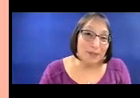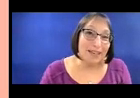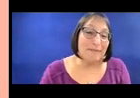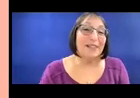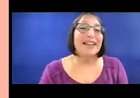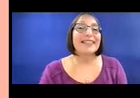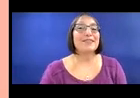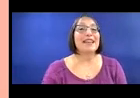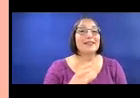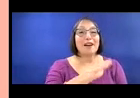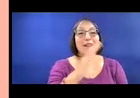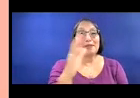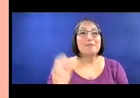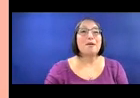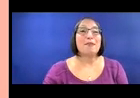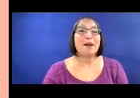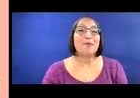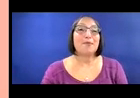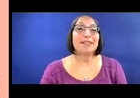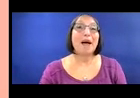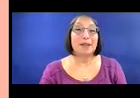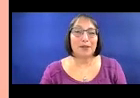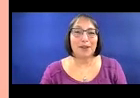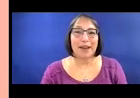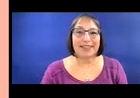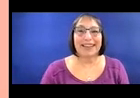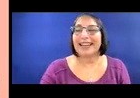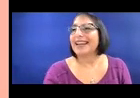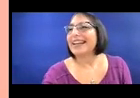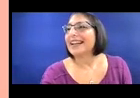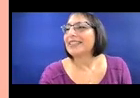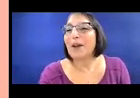students in my class. And so, they get to talk a little bit more about what's happened in their lives.